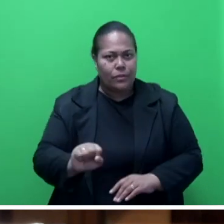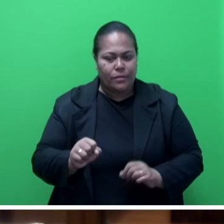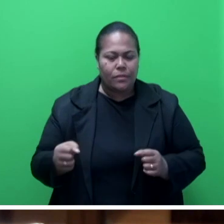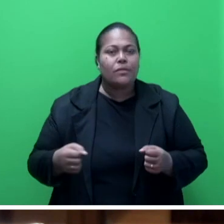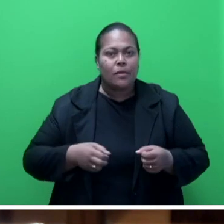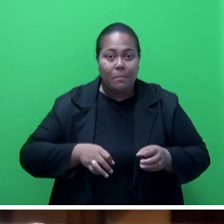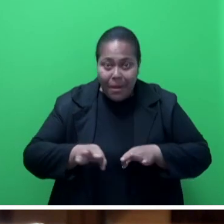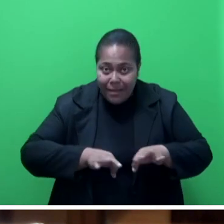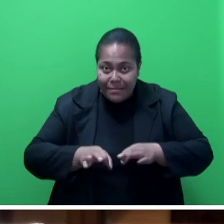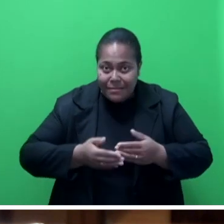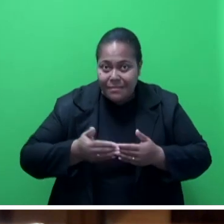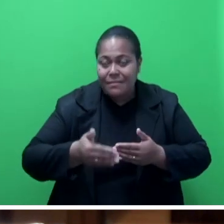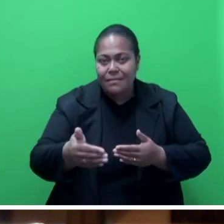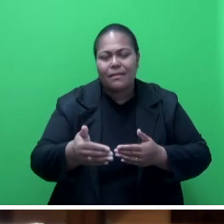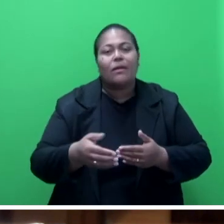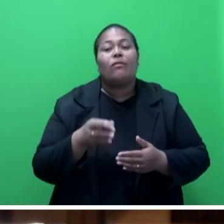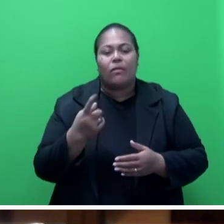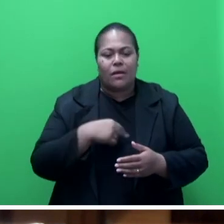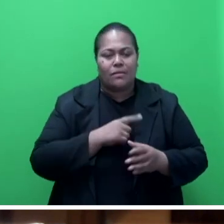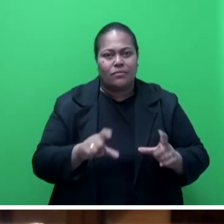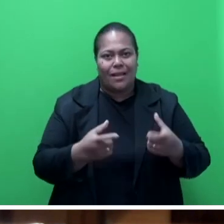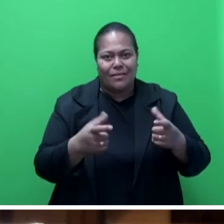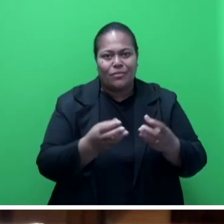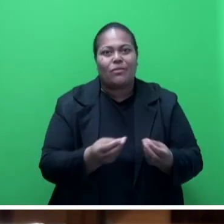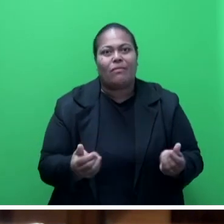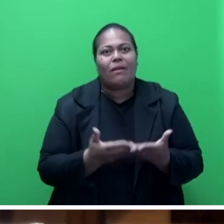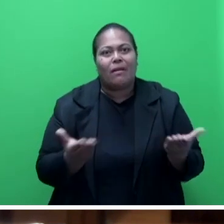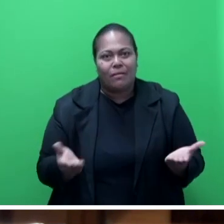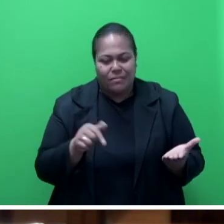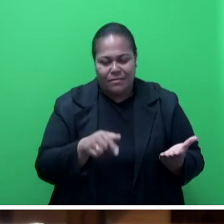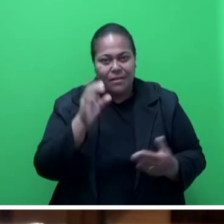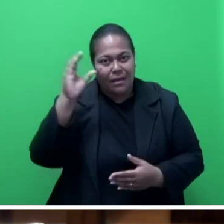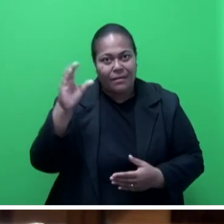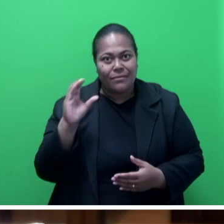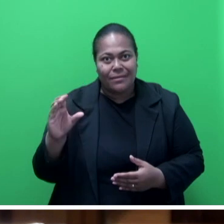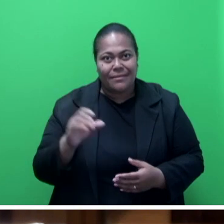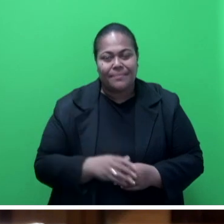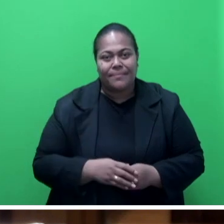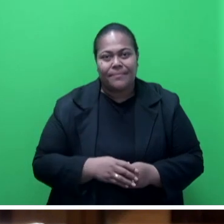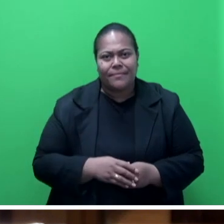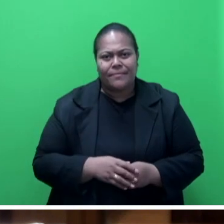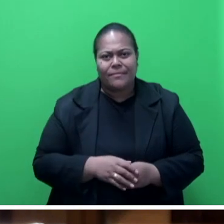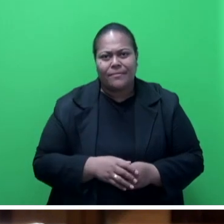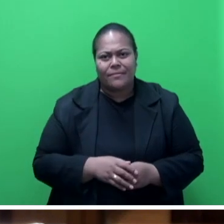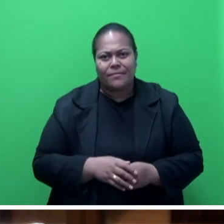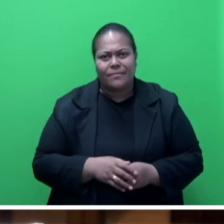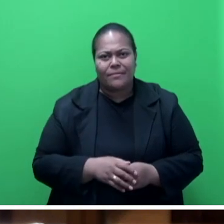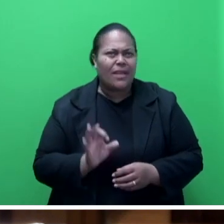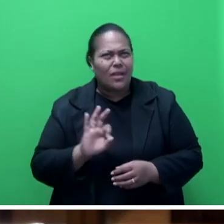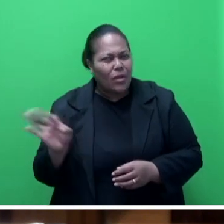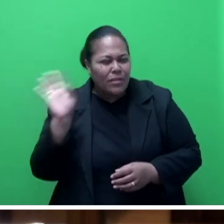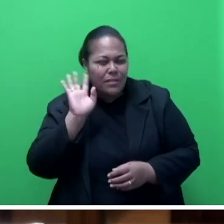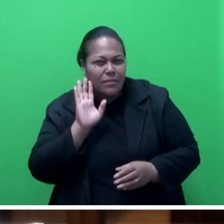gravest challenges we face as a country. Rather than listen to how we plan to